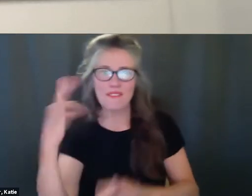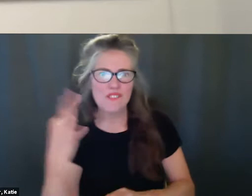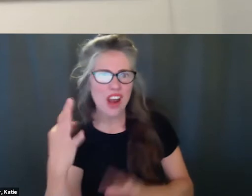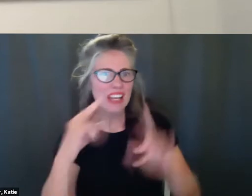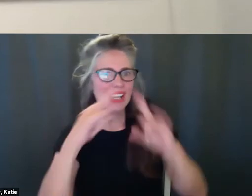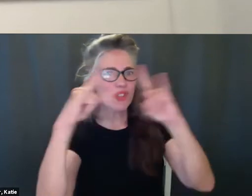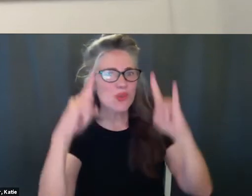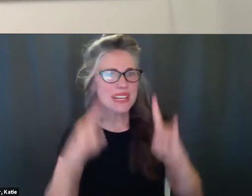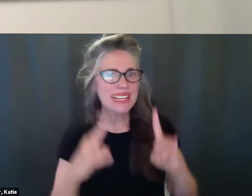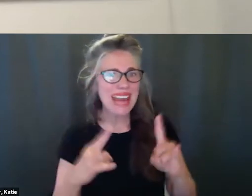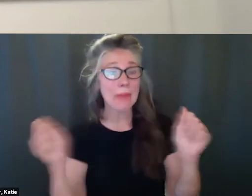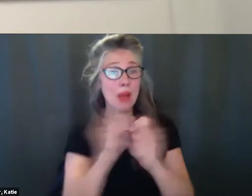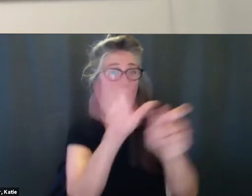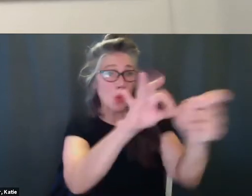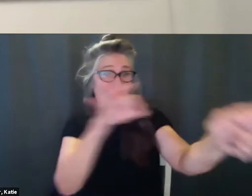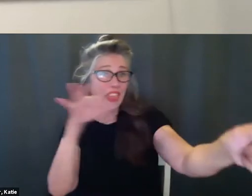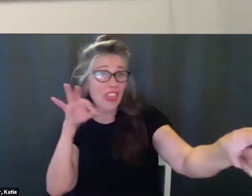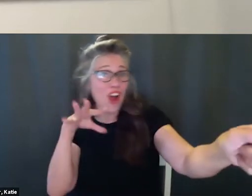includes archery,